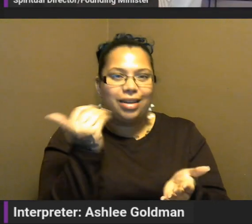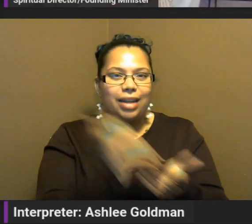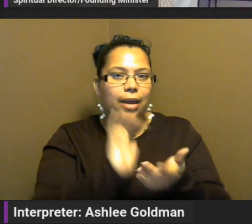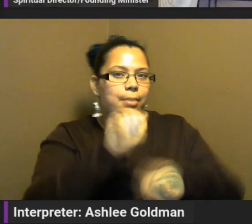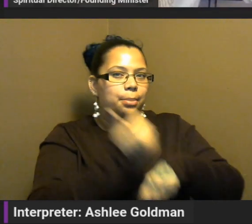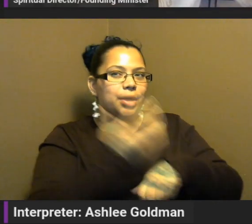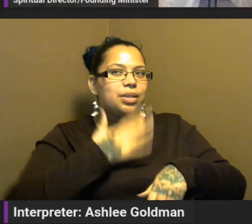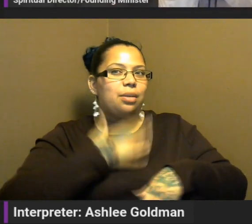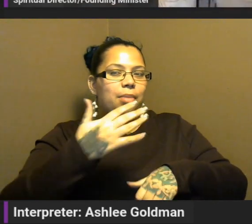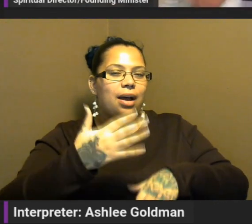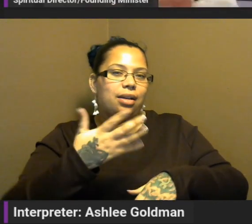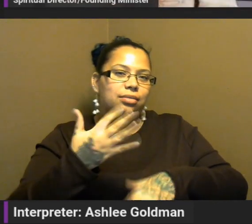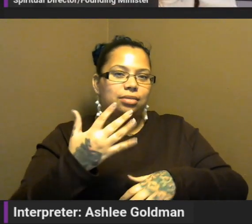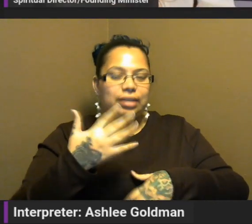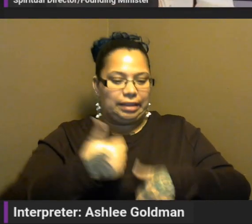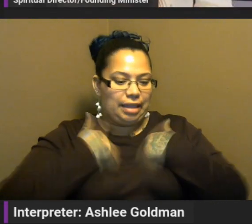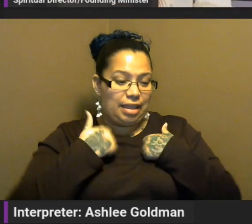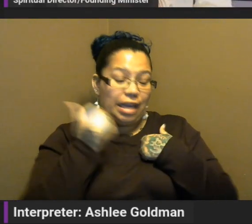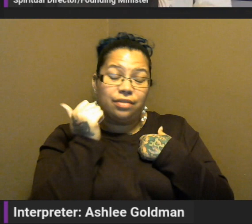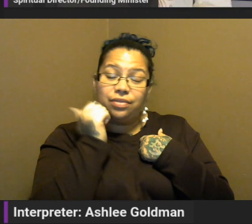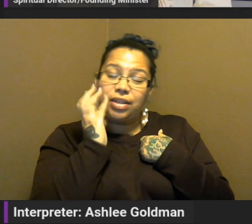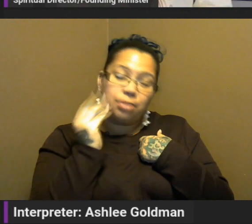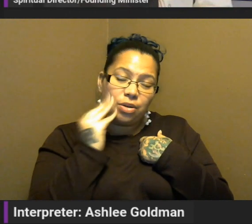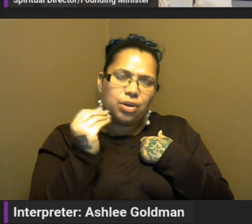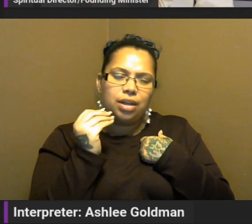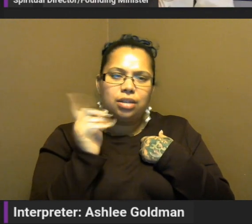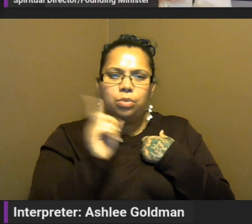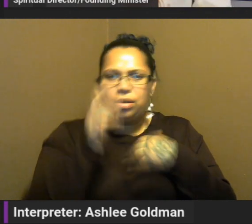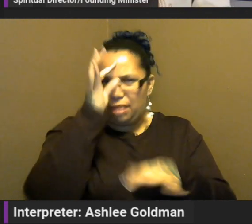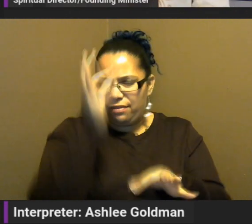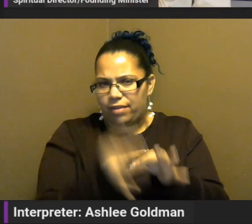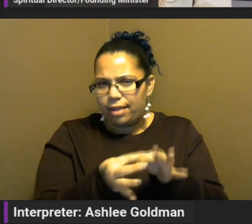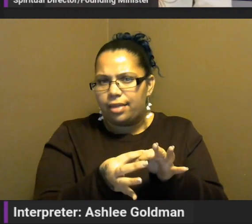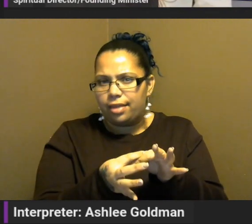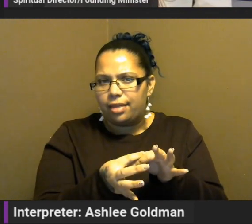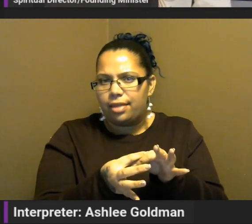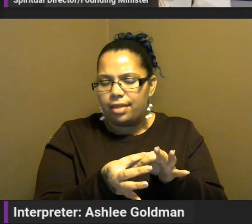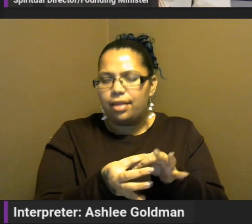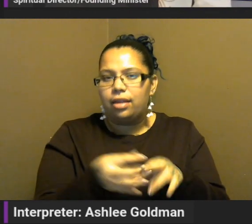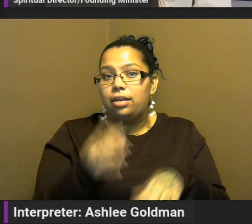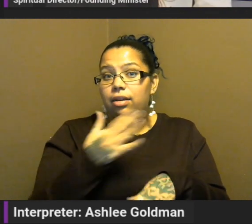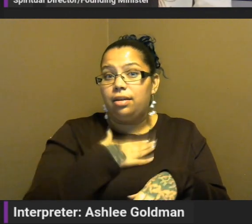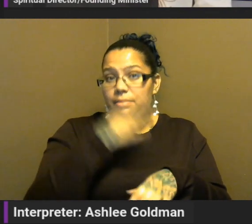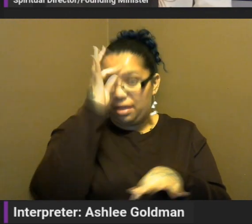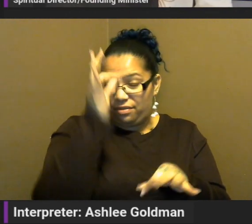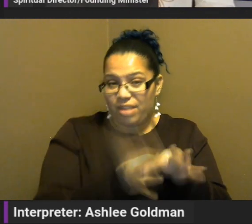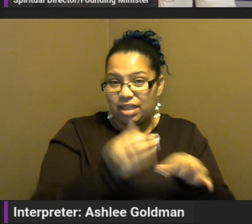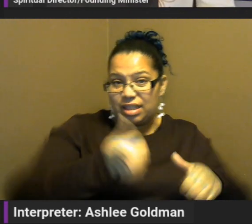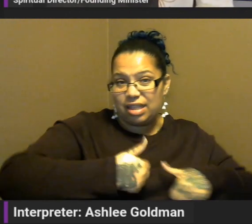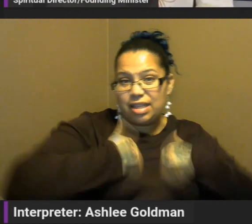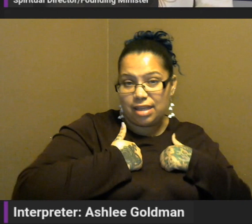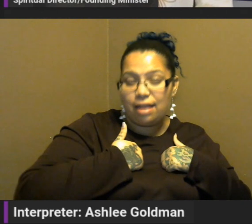my life's results, what do I have faith in? And is my faith life-affirming or life-denying?